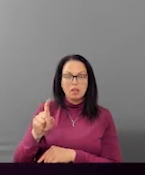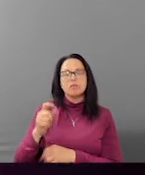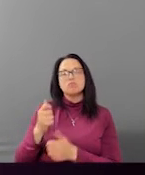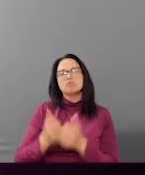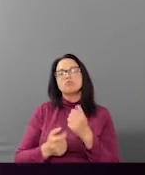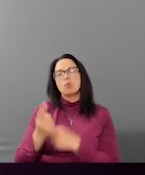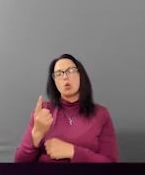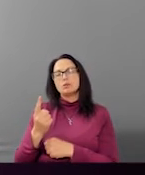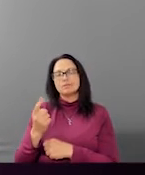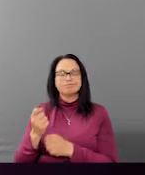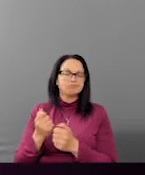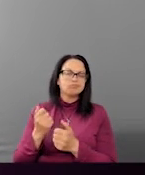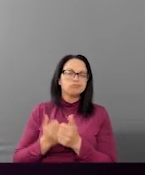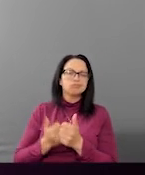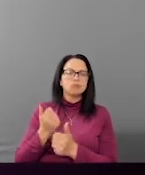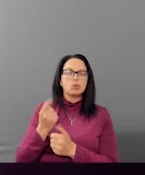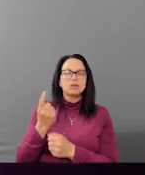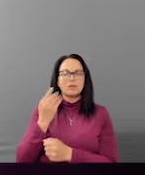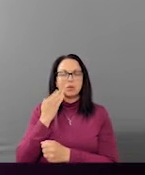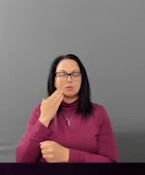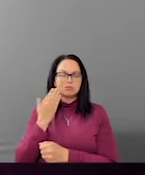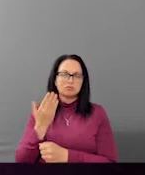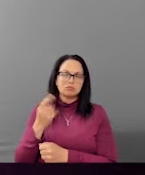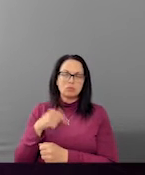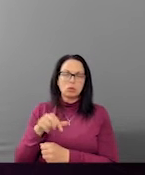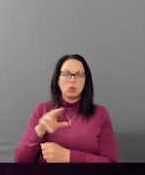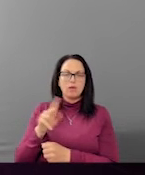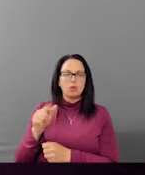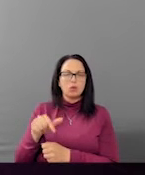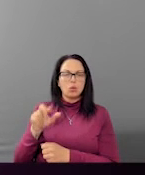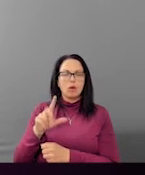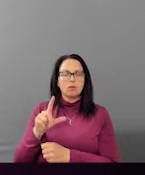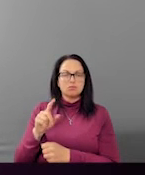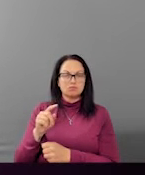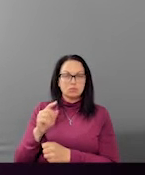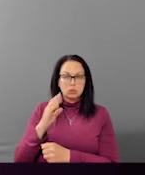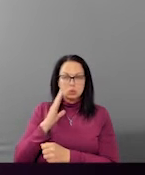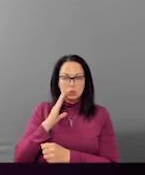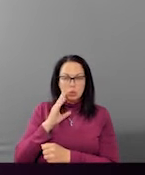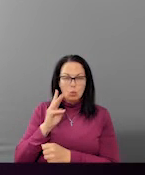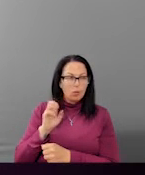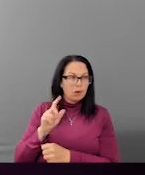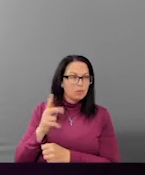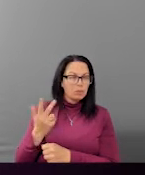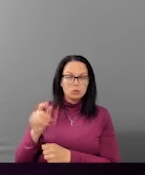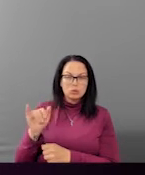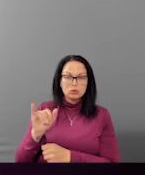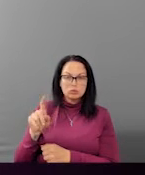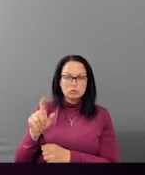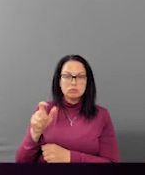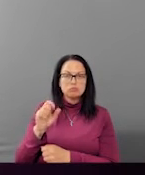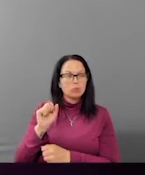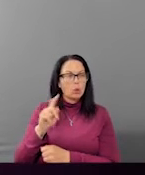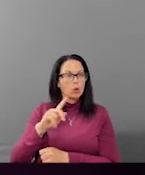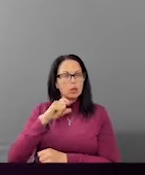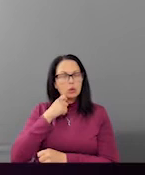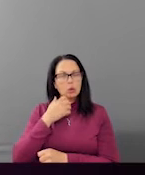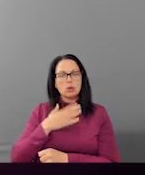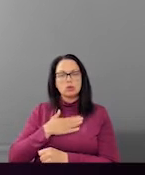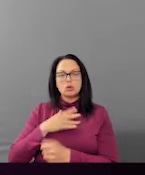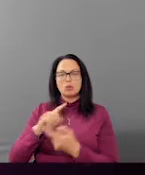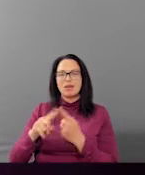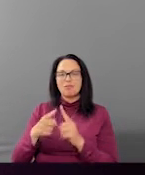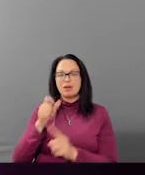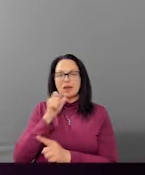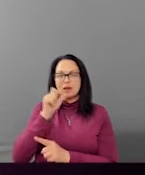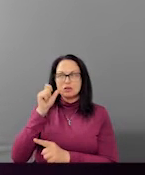everybody. Raise your hand if you know what Web3 is. Okay, cool. So my colleague yesterday, Nader, actually